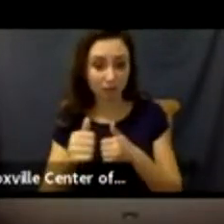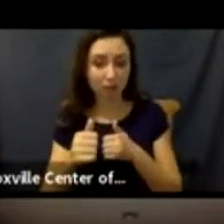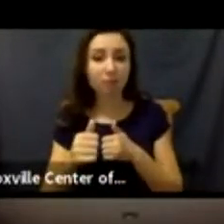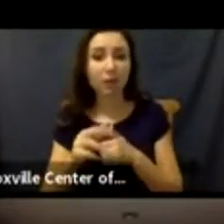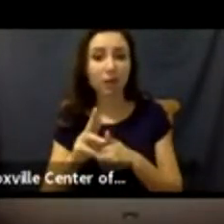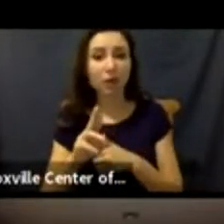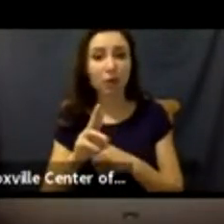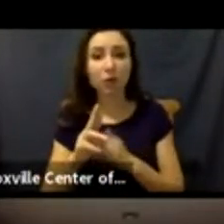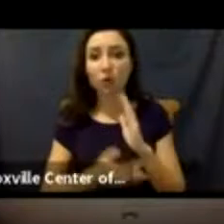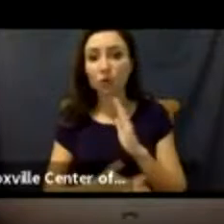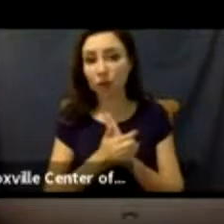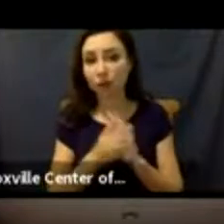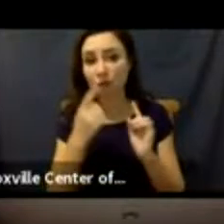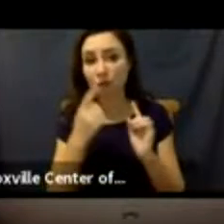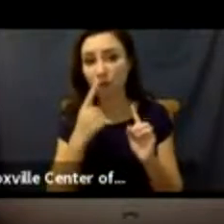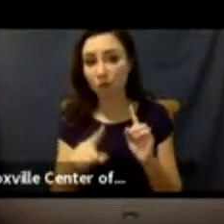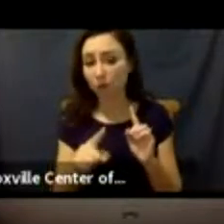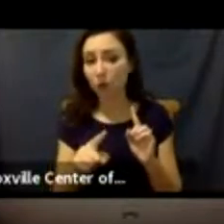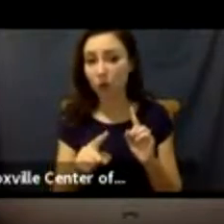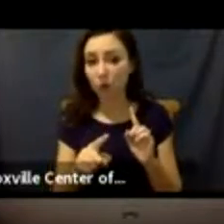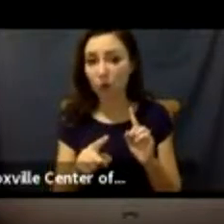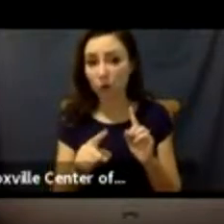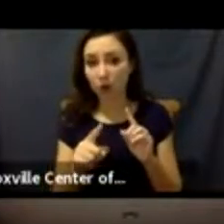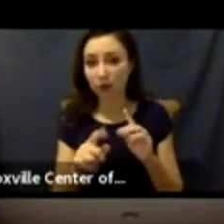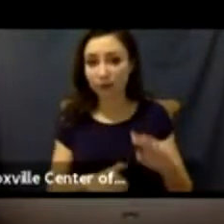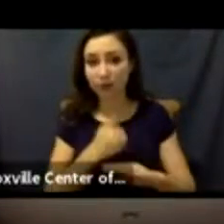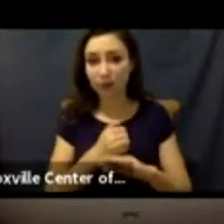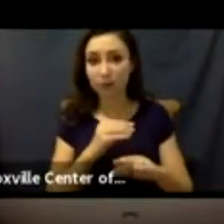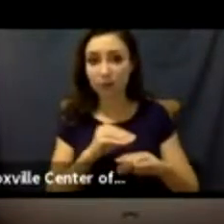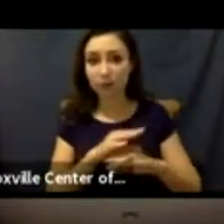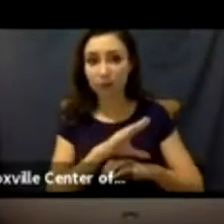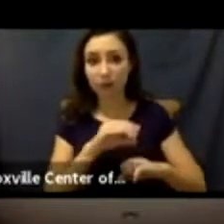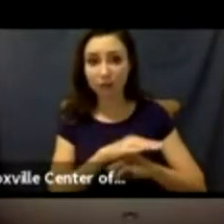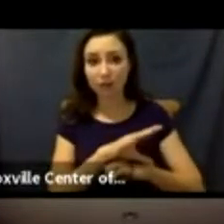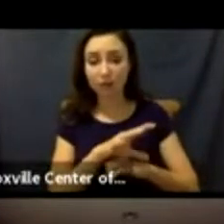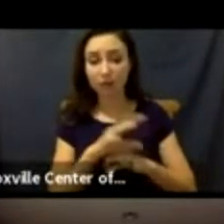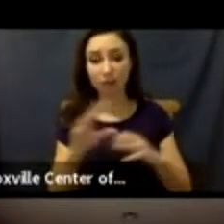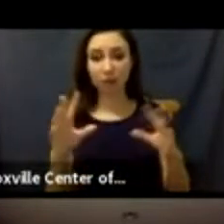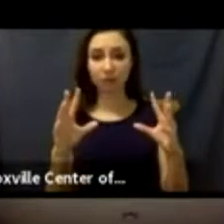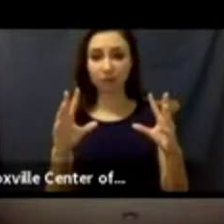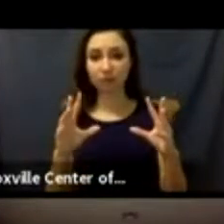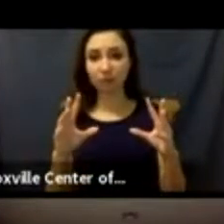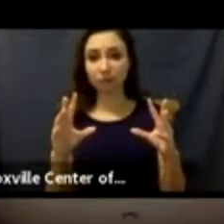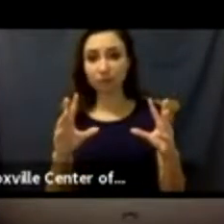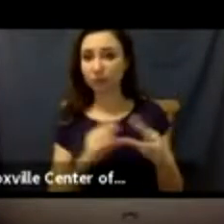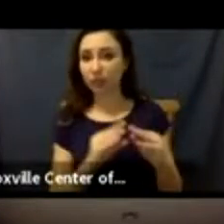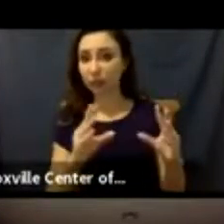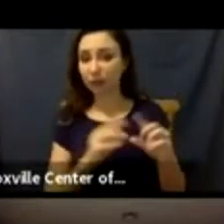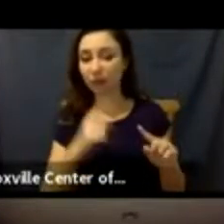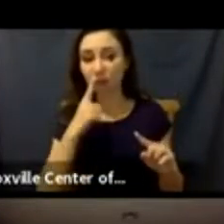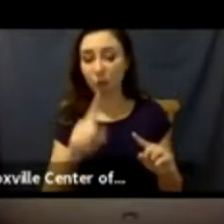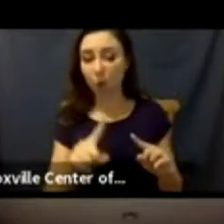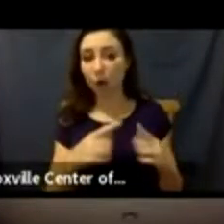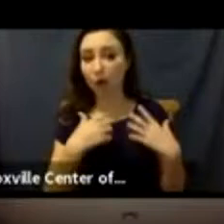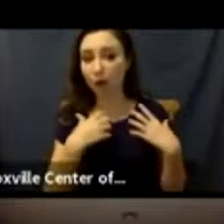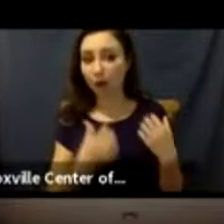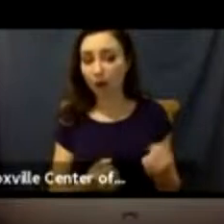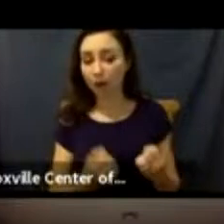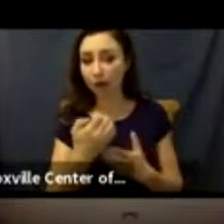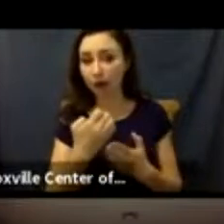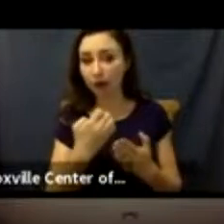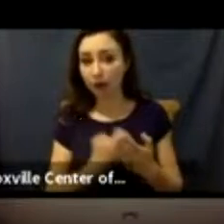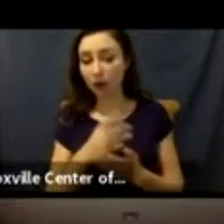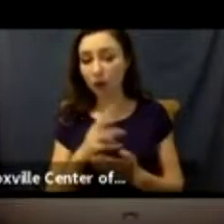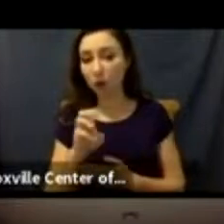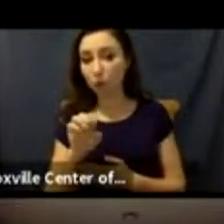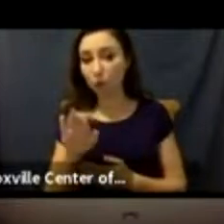forming the Advisory Committee on Health and Economic Wellbeing. That will be, Mayor Jacobs